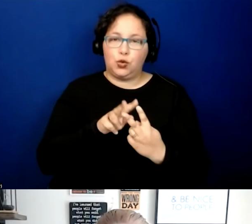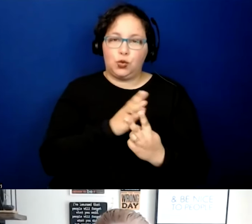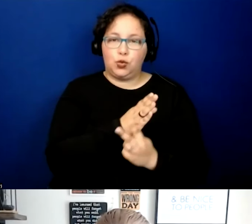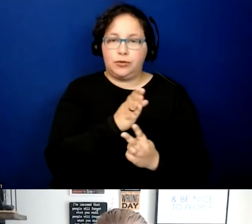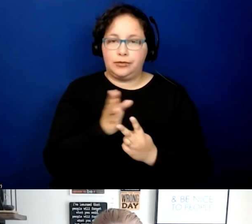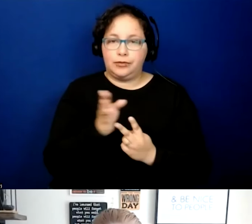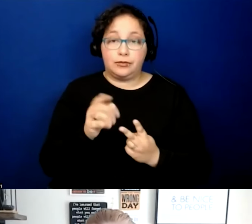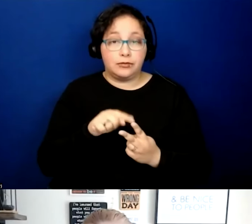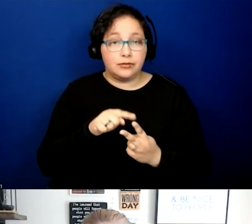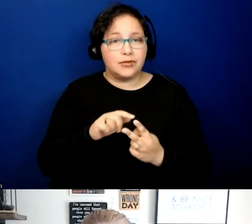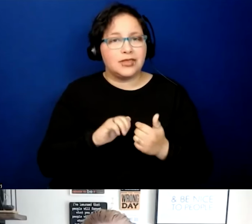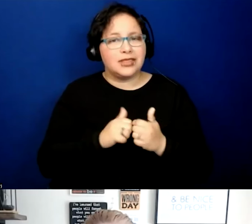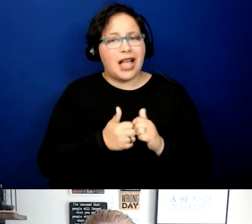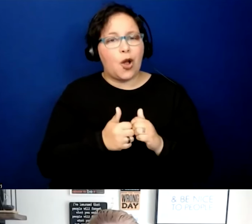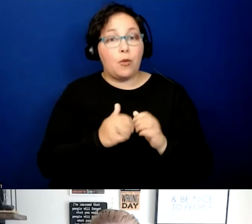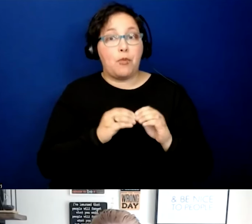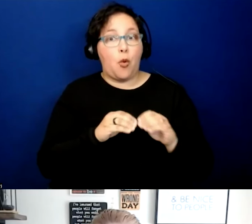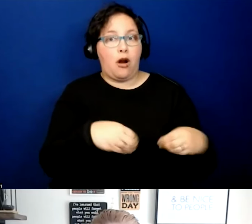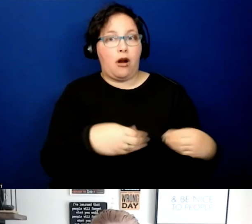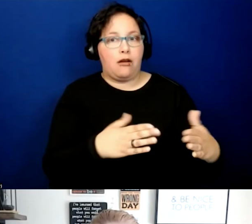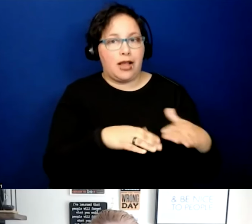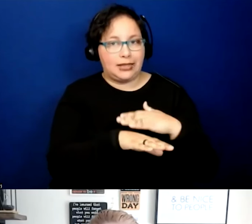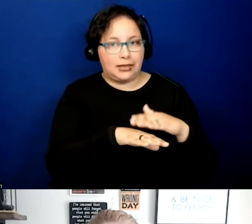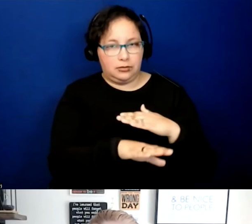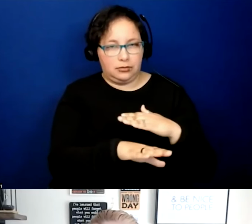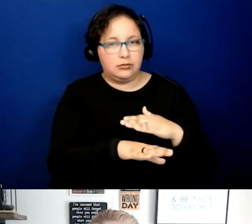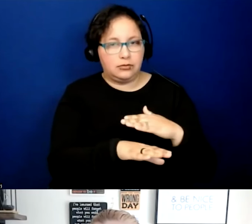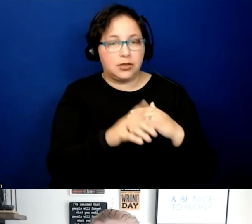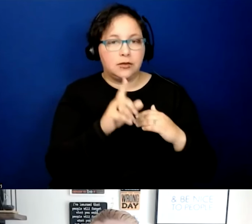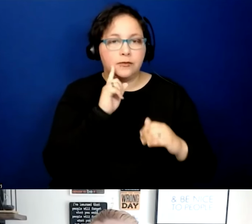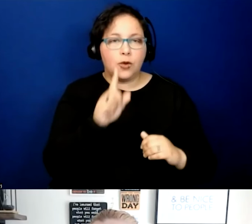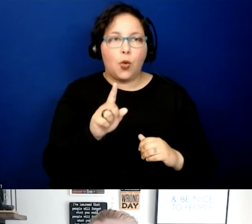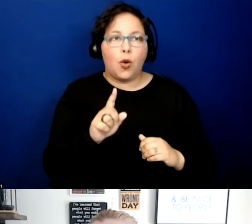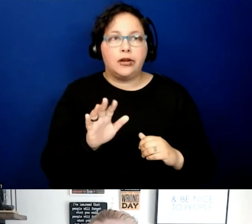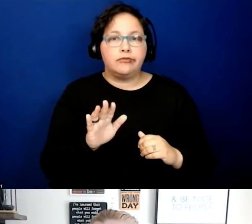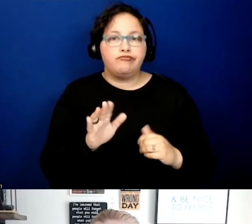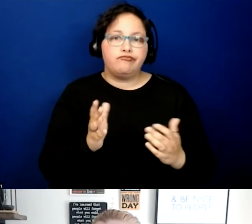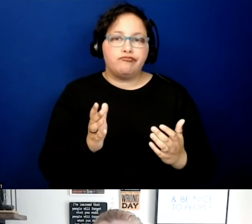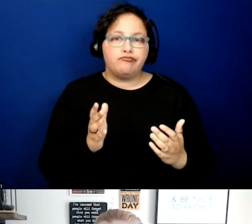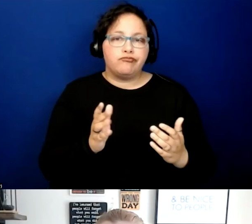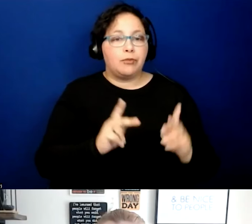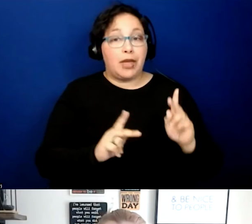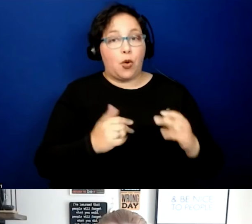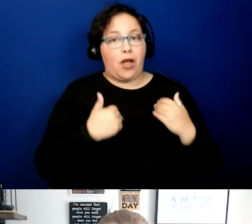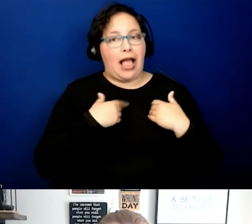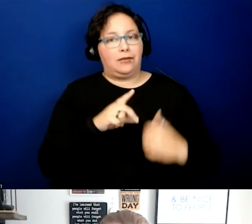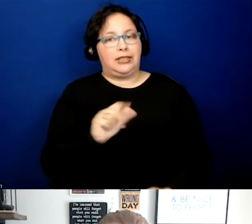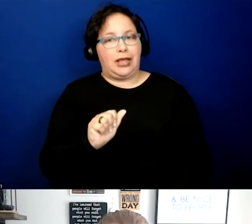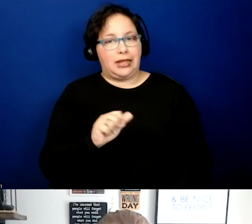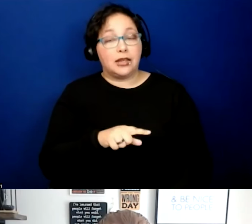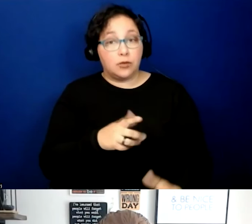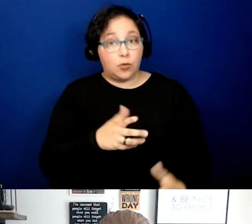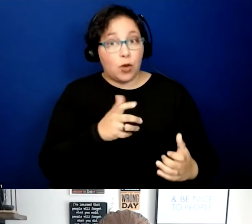we make it more accessible for folks who have disabilities to